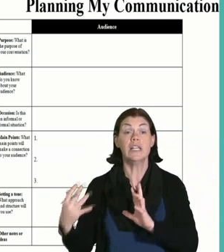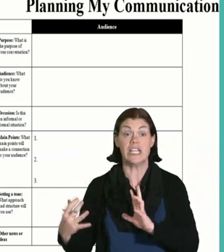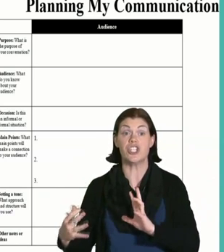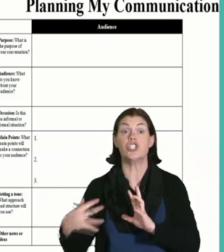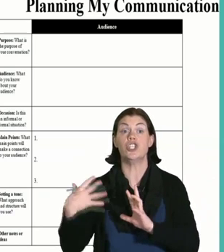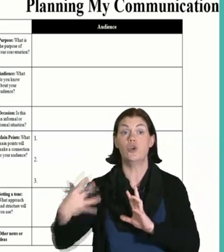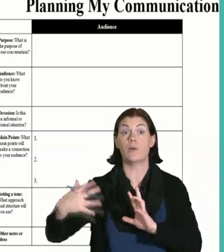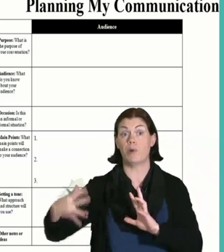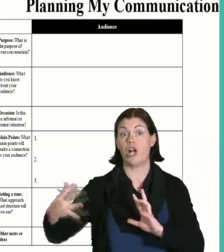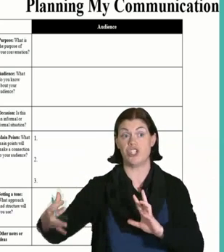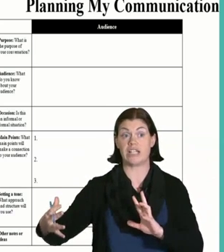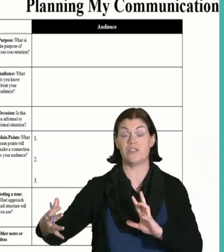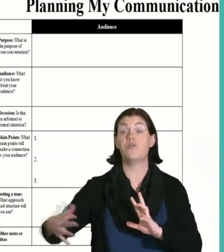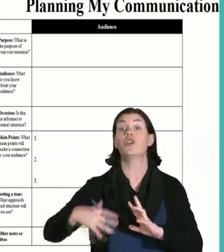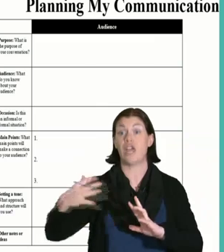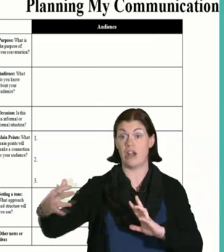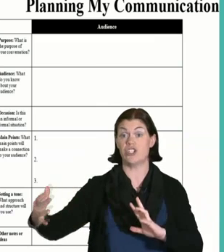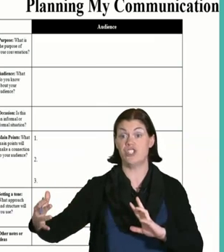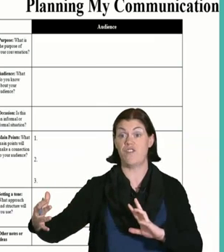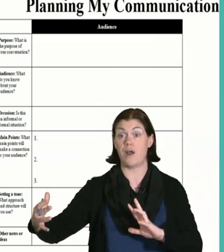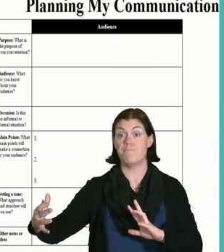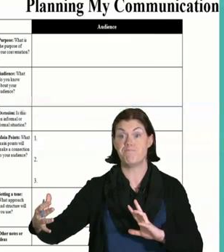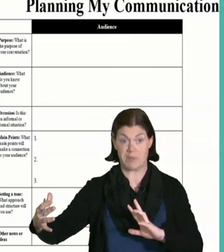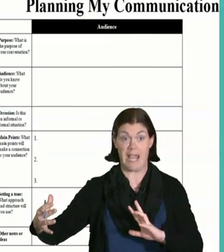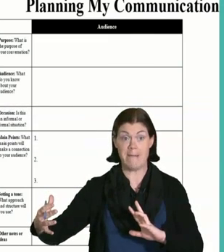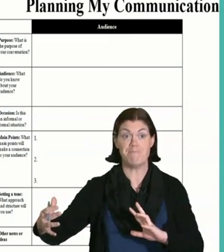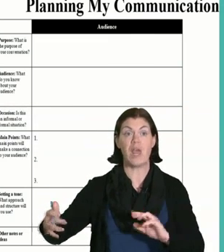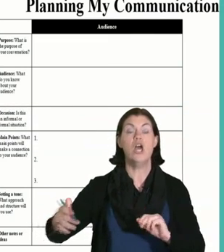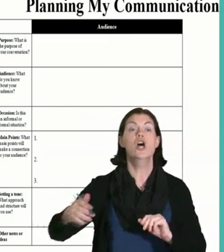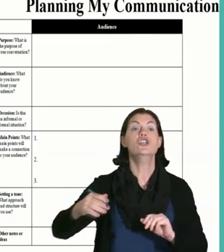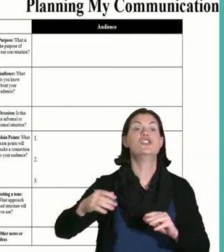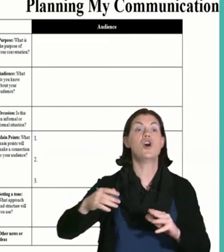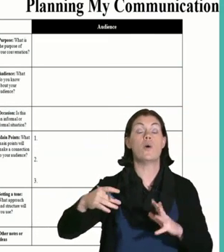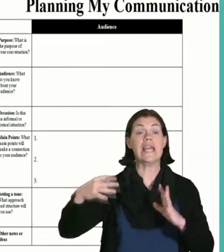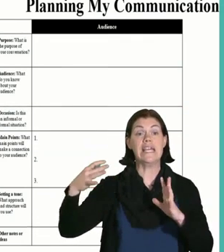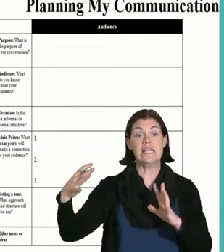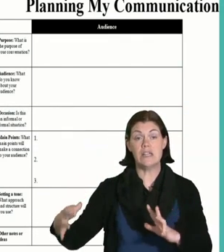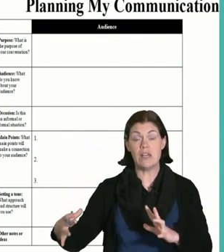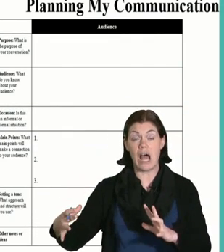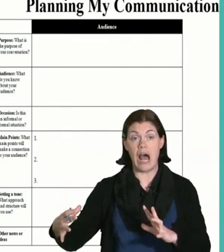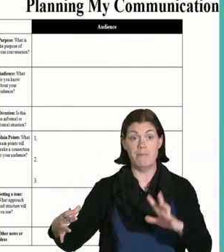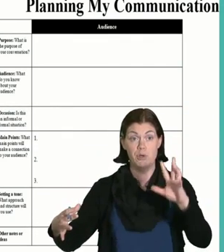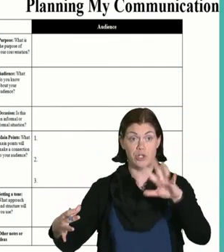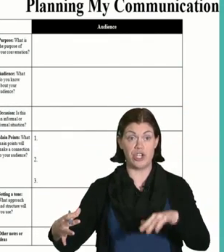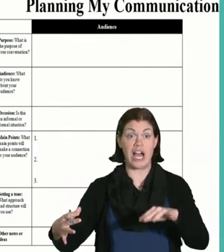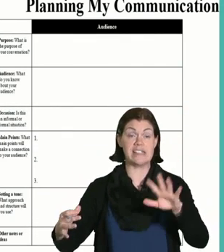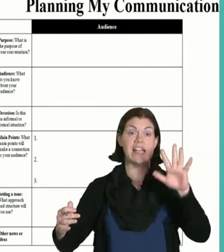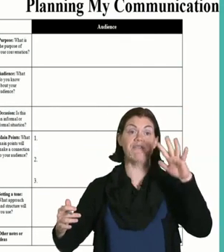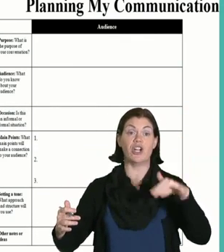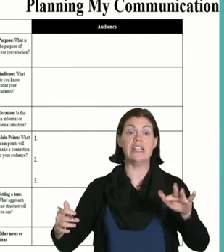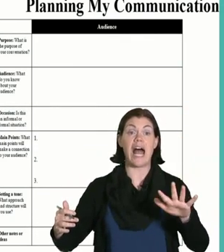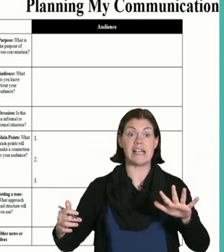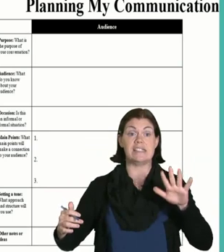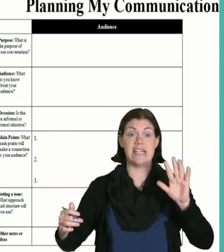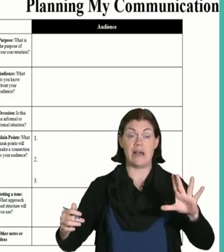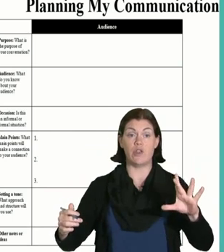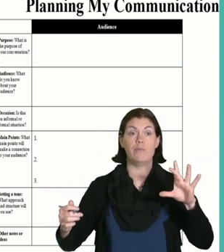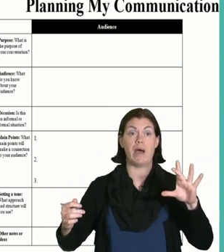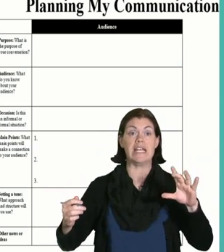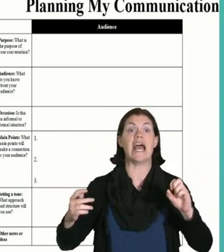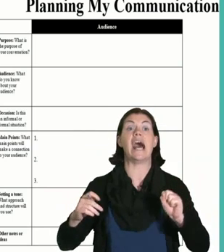in relation to your project for the Heritage Fair, okay? So in Moodle, you guys, that very